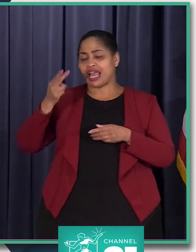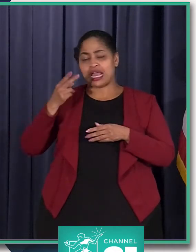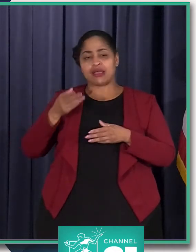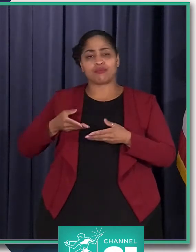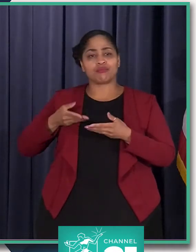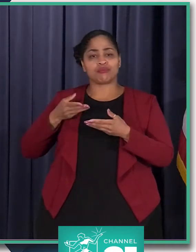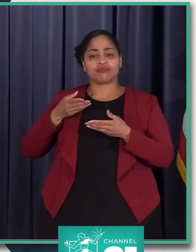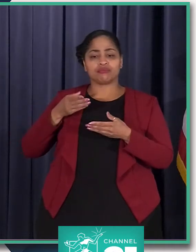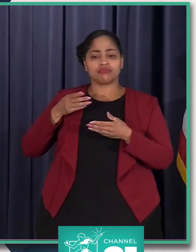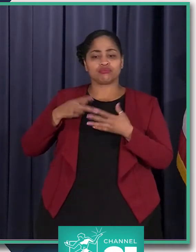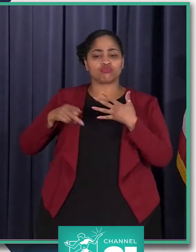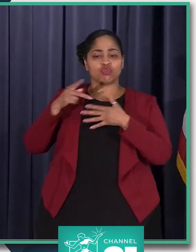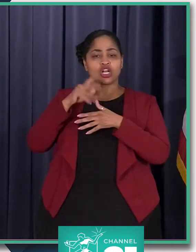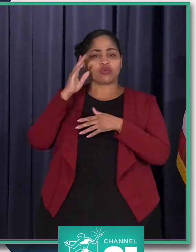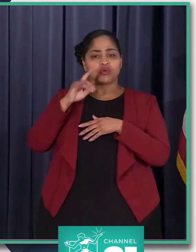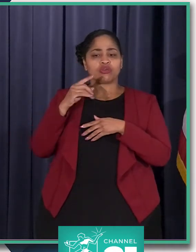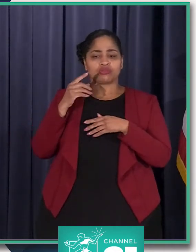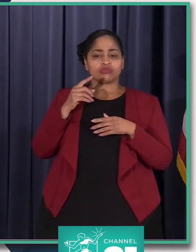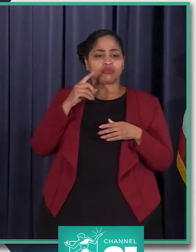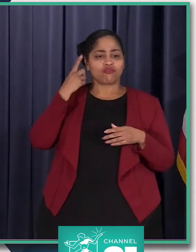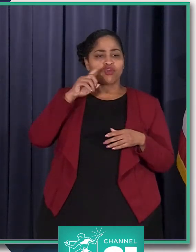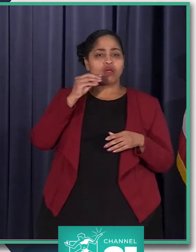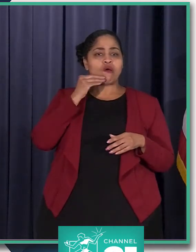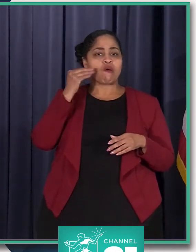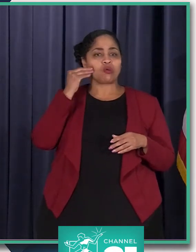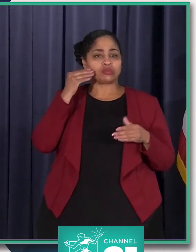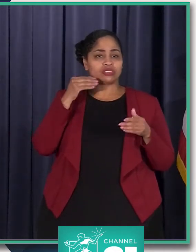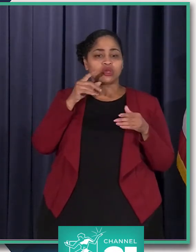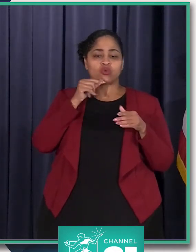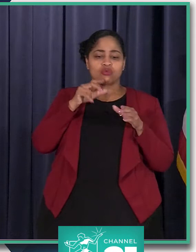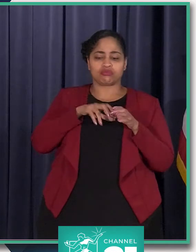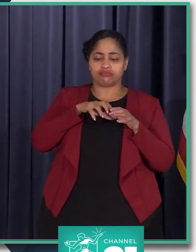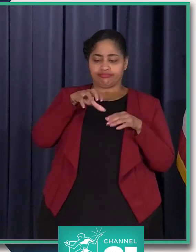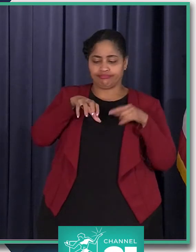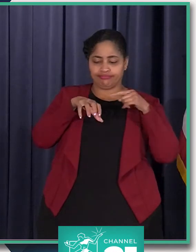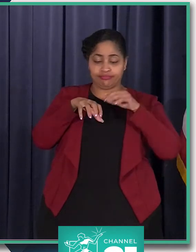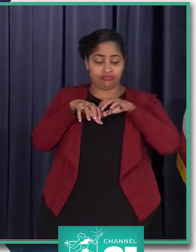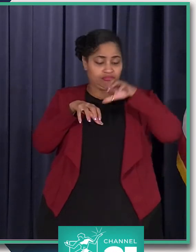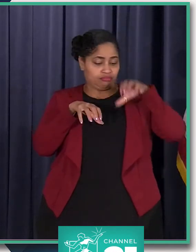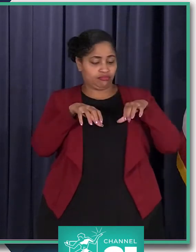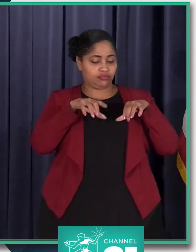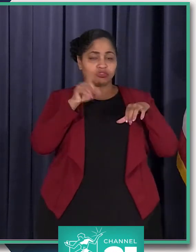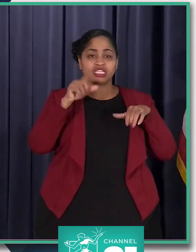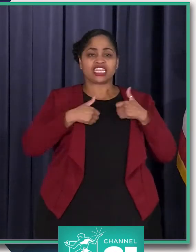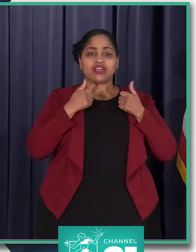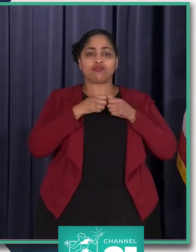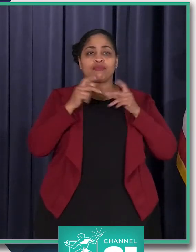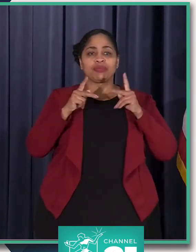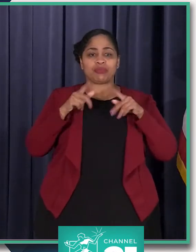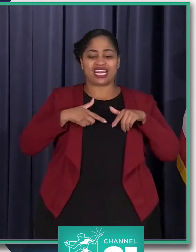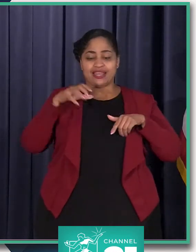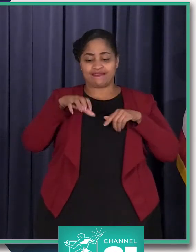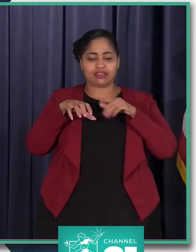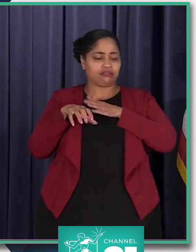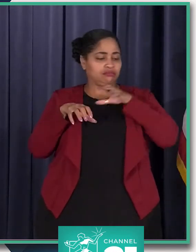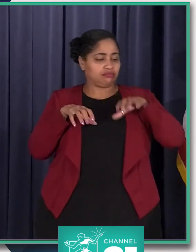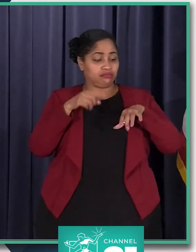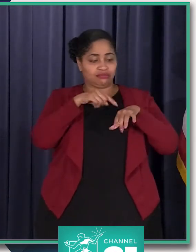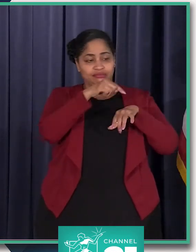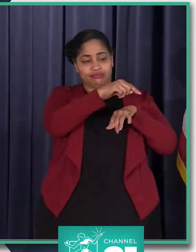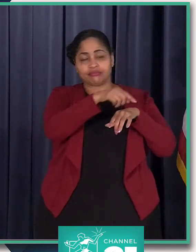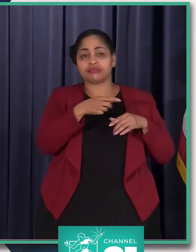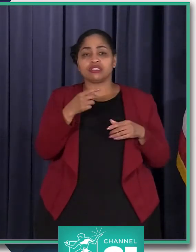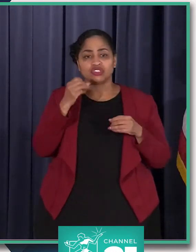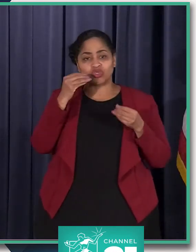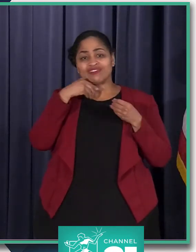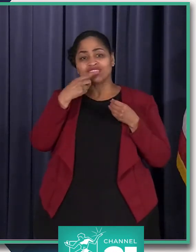go to houses that are next to people who are occupied, wherever you are in the city. And so I hope you'll tell your